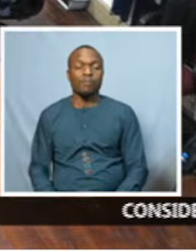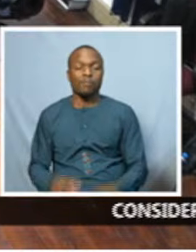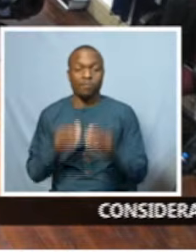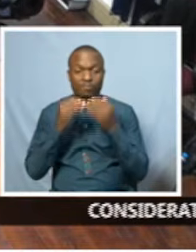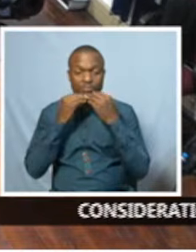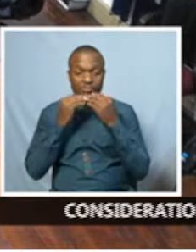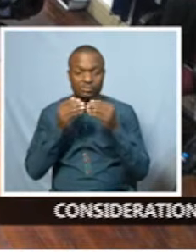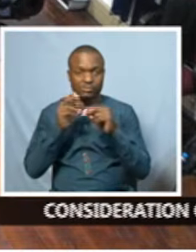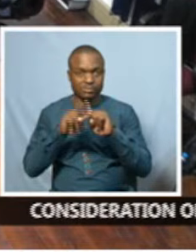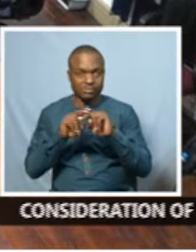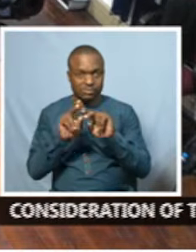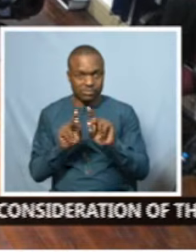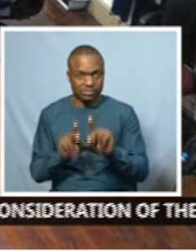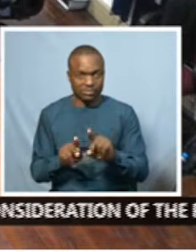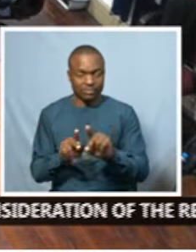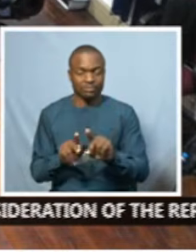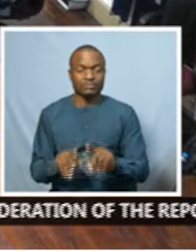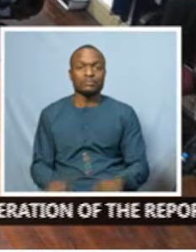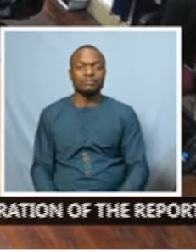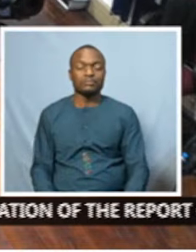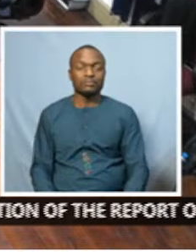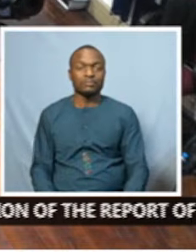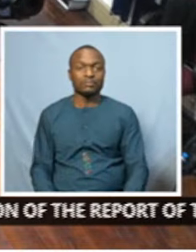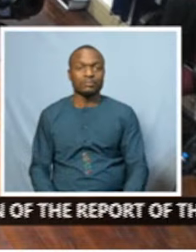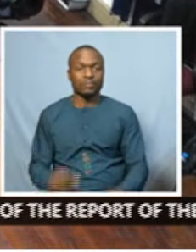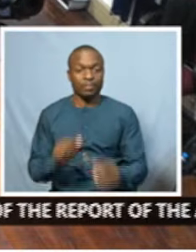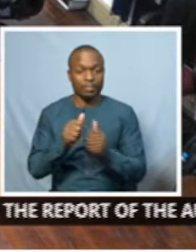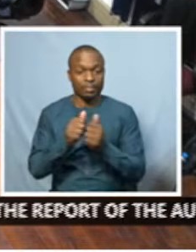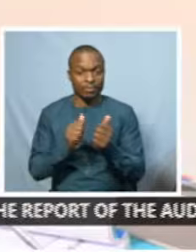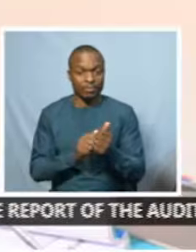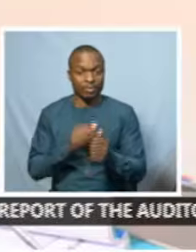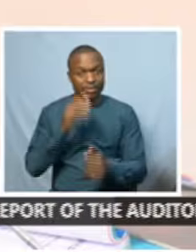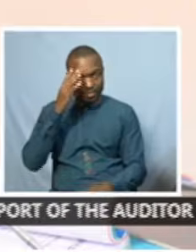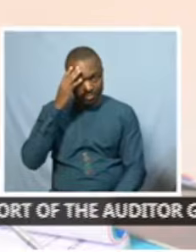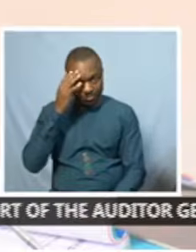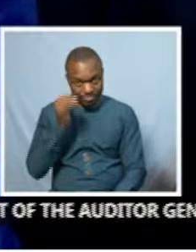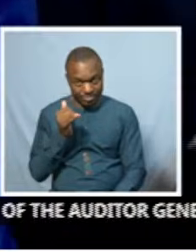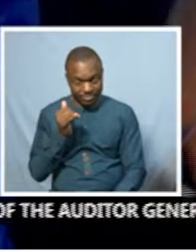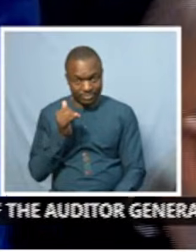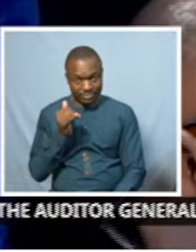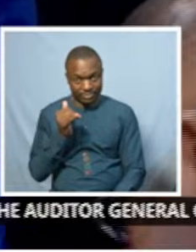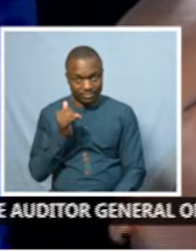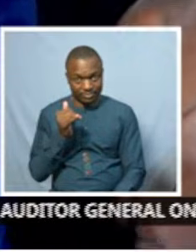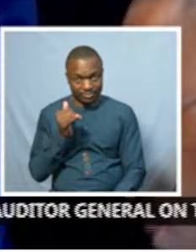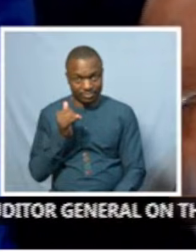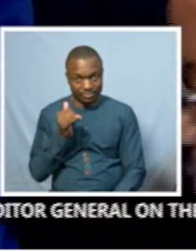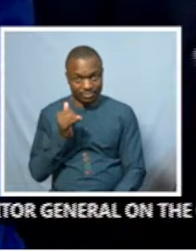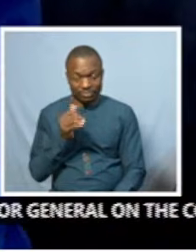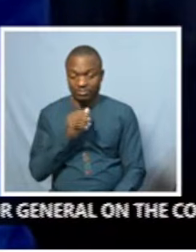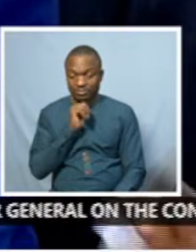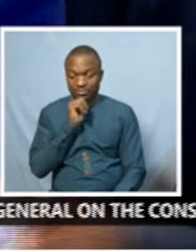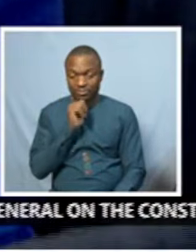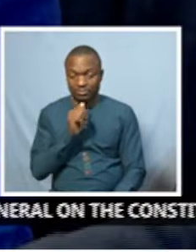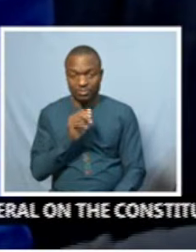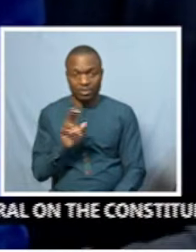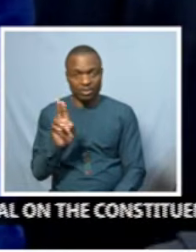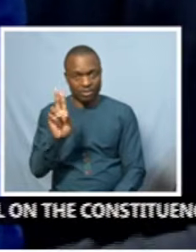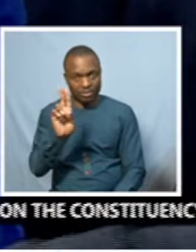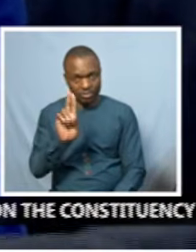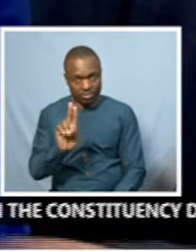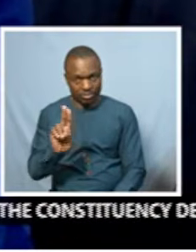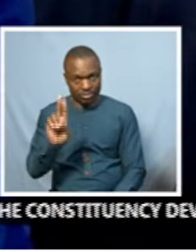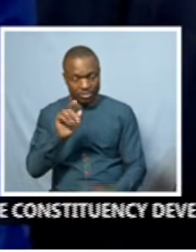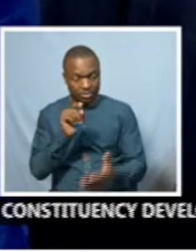Thank you, Chair. Chair, in terms of why we couldn't spend this money, like